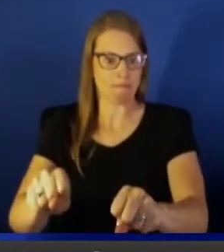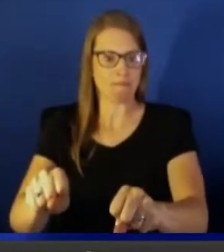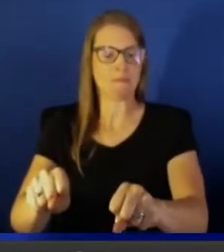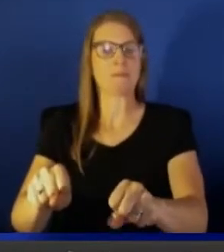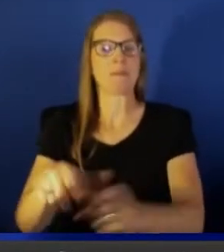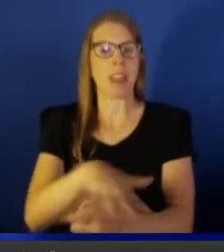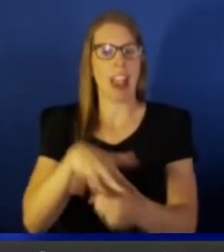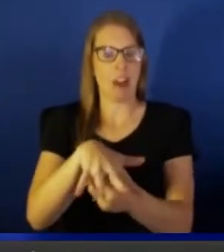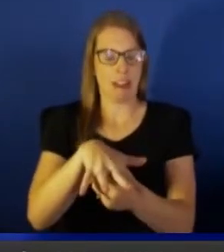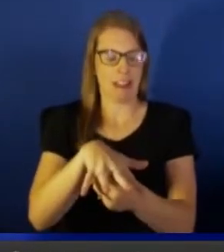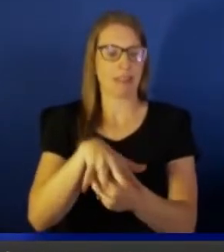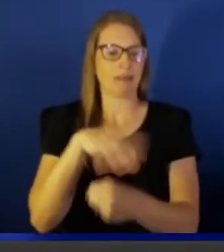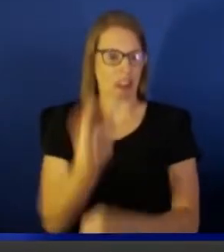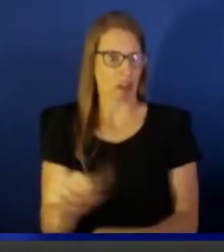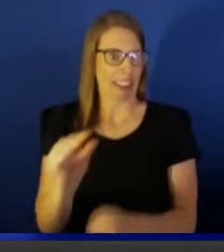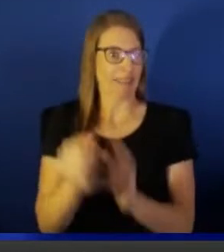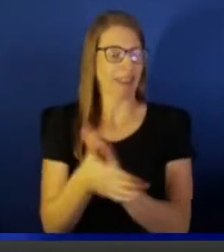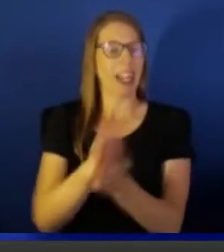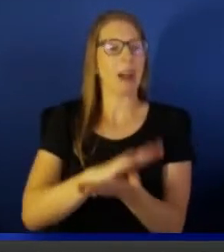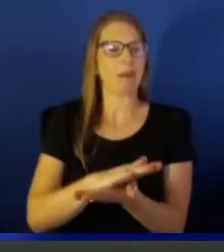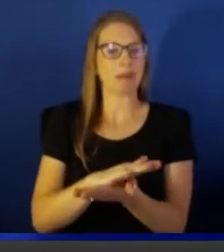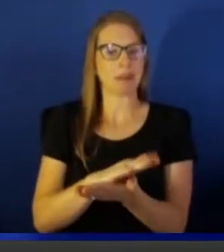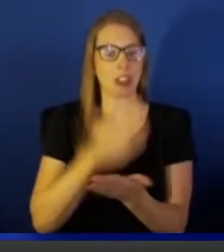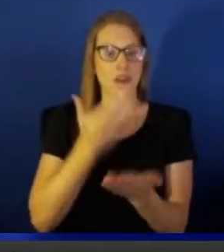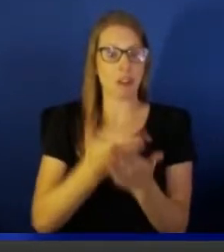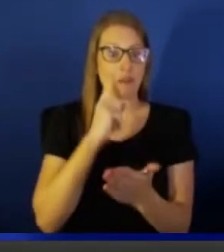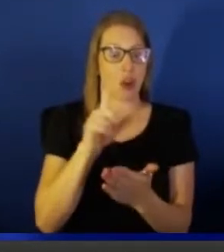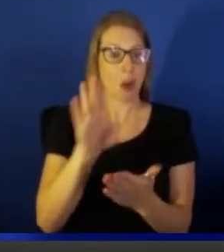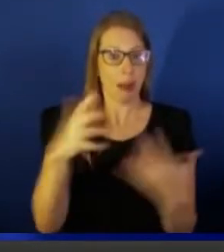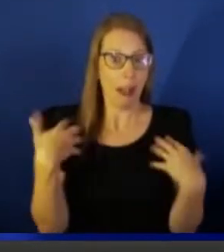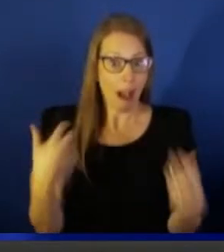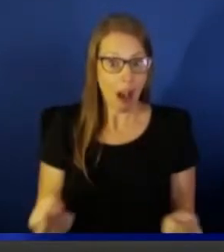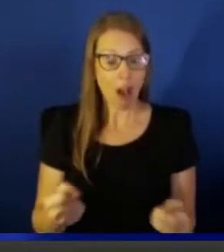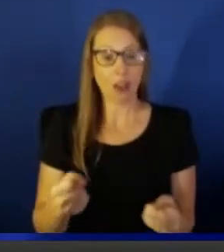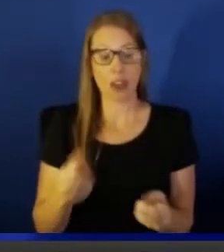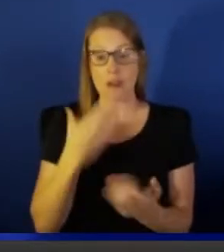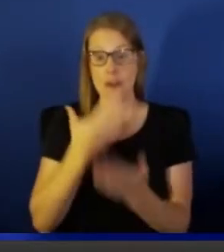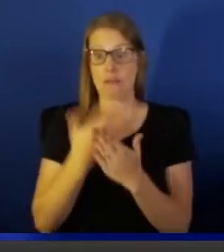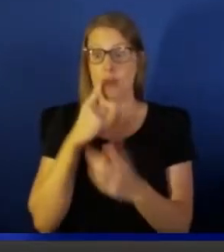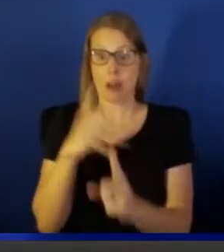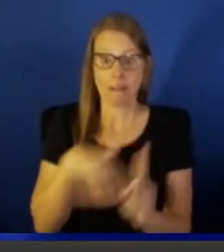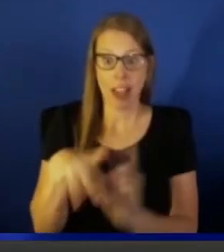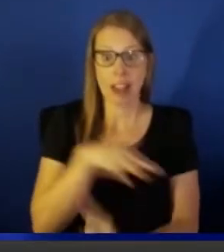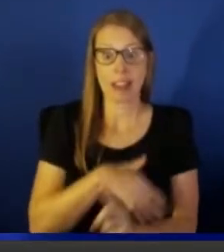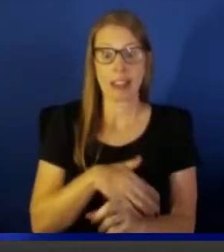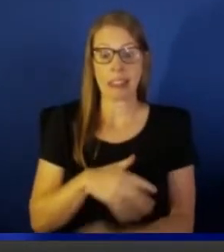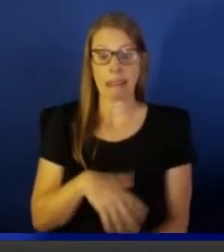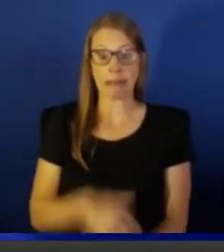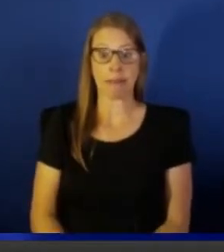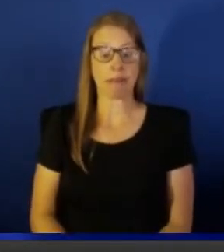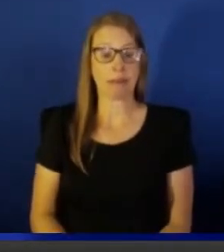your health. It is good for the environment, frankly. It's good even for heat that's projected, any